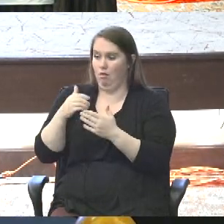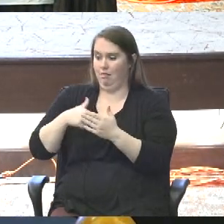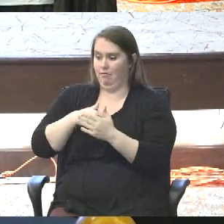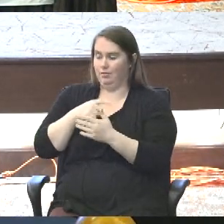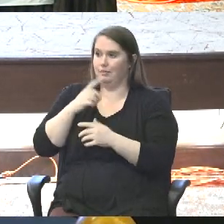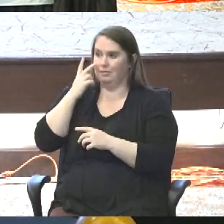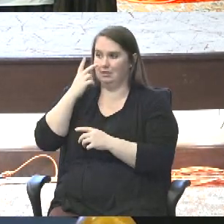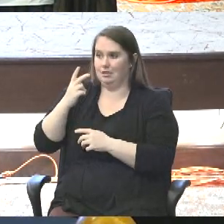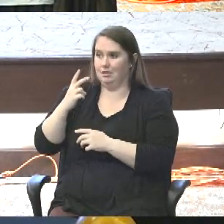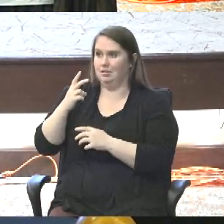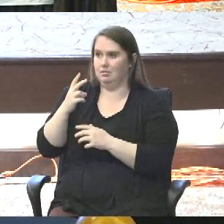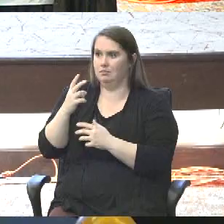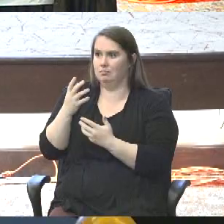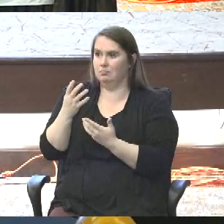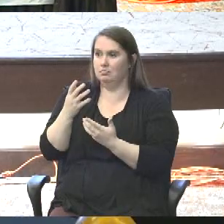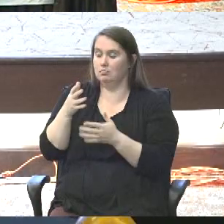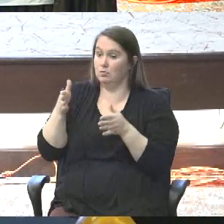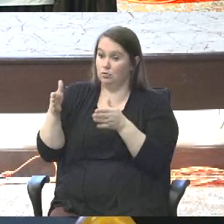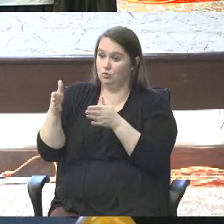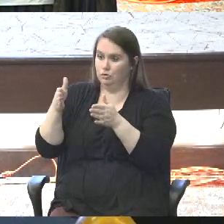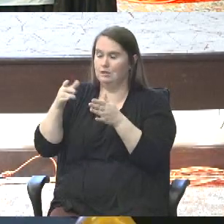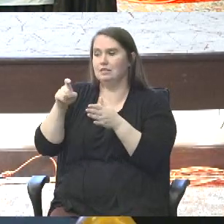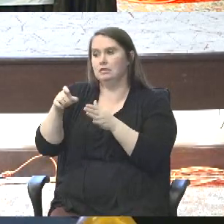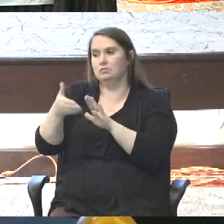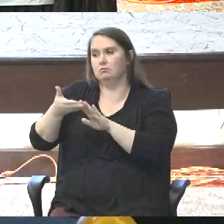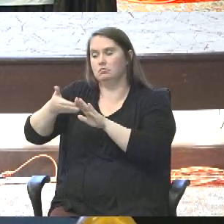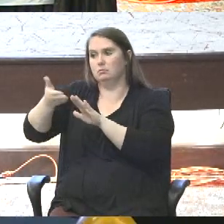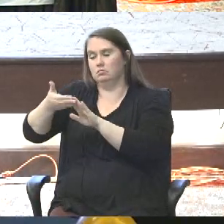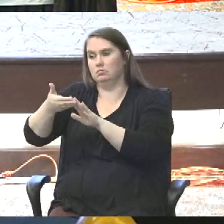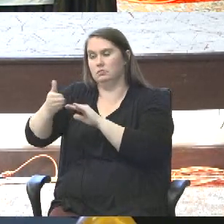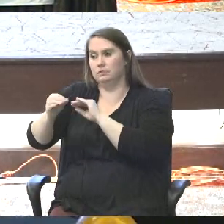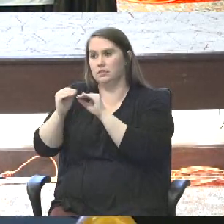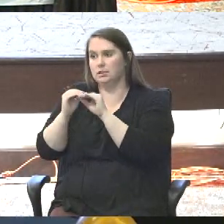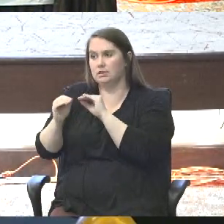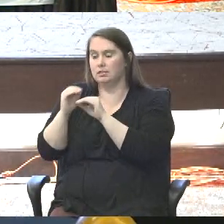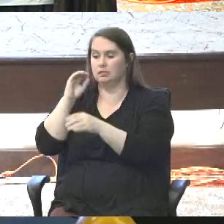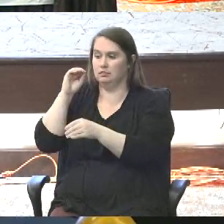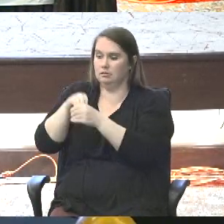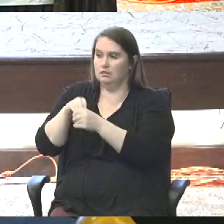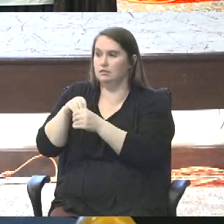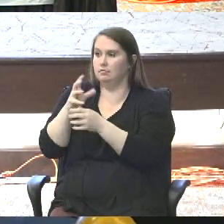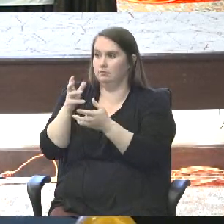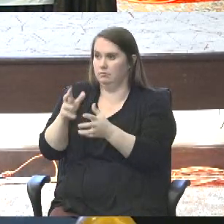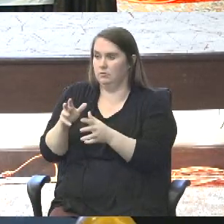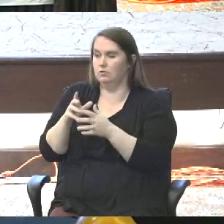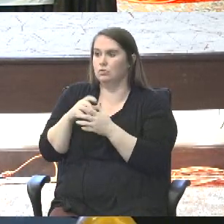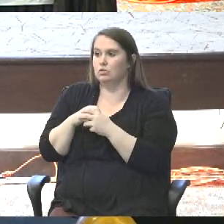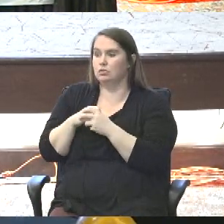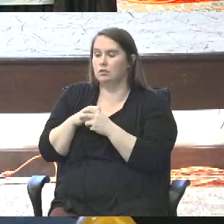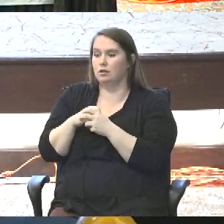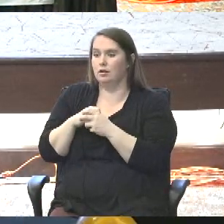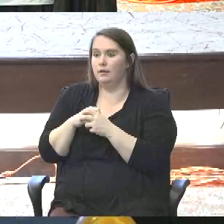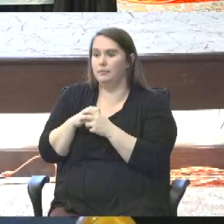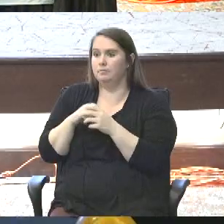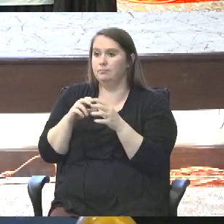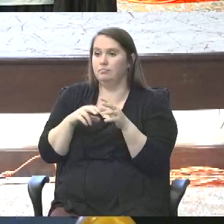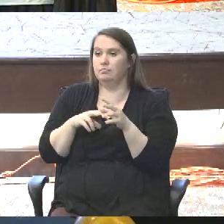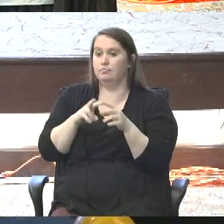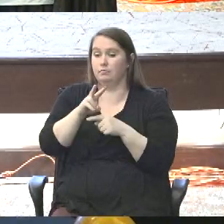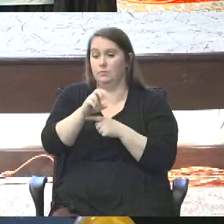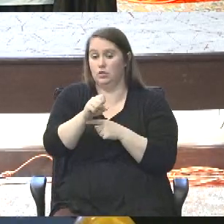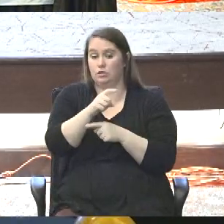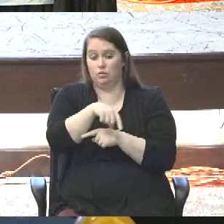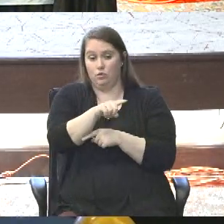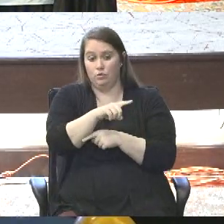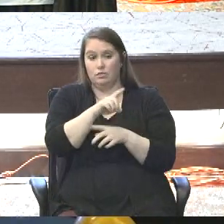between the streets that need work in what we, kind of inside the loop part of Waco versus usually what you need to